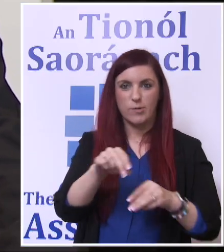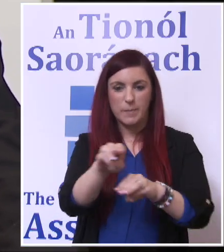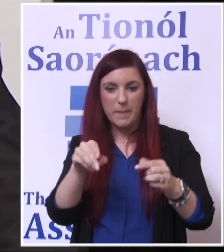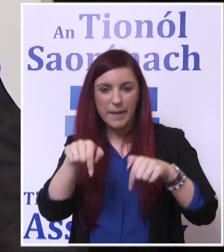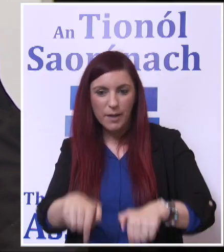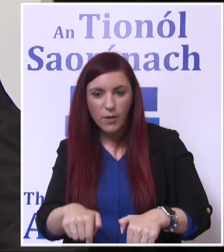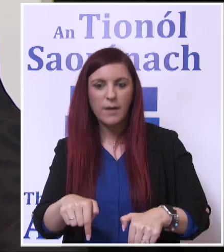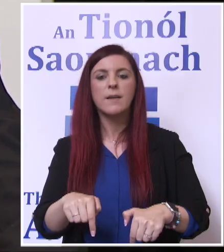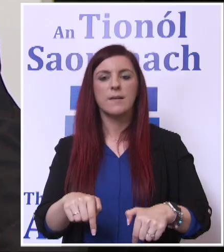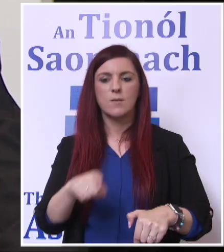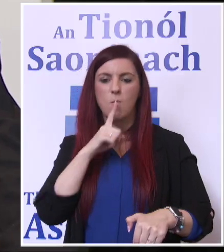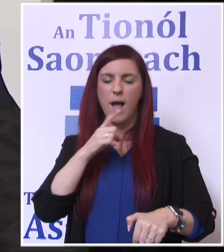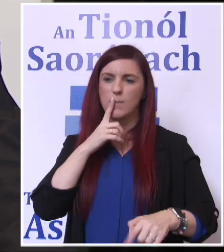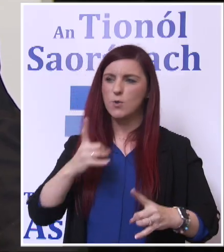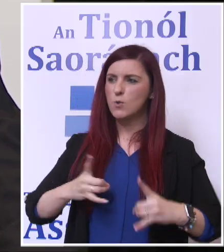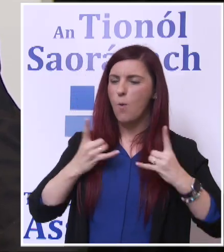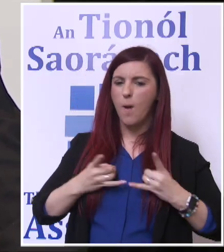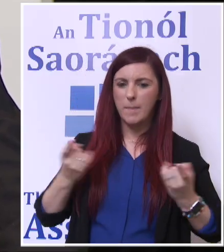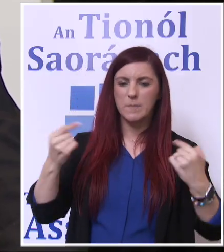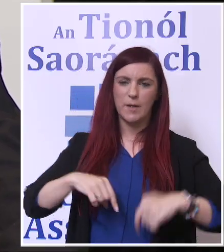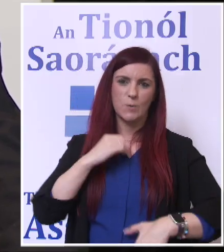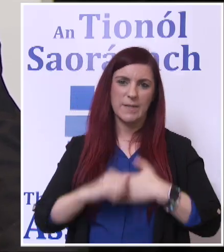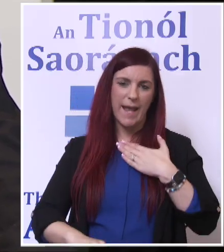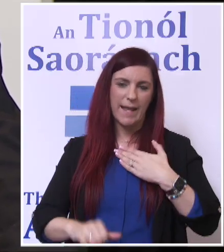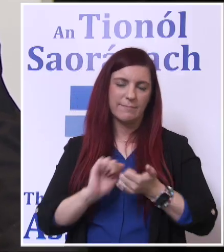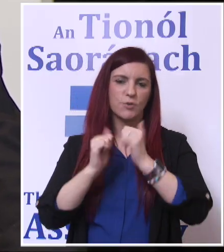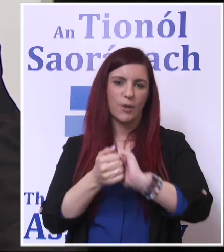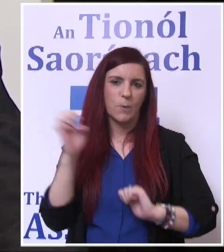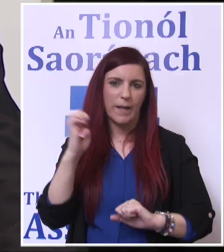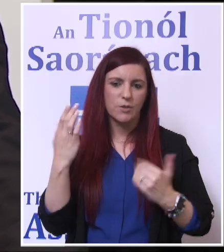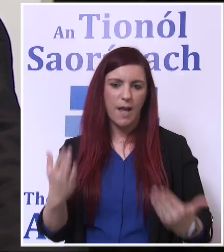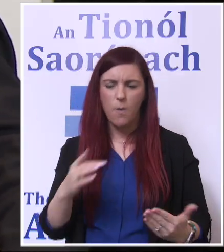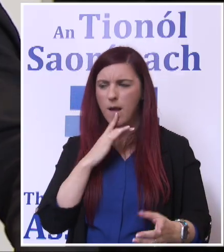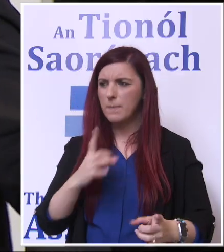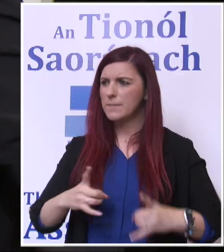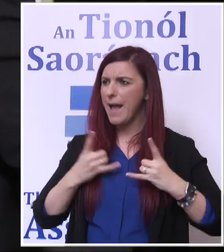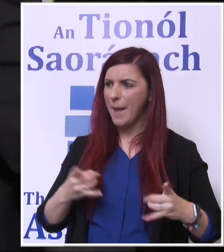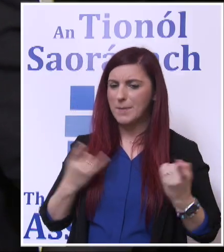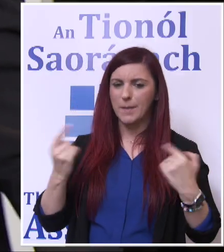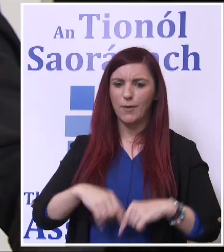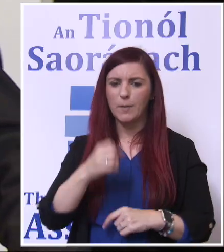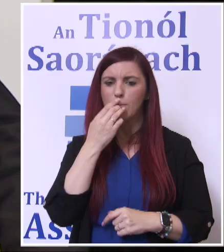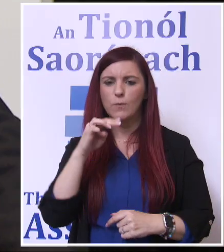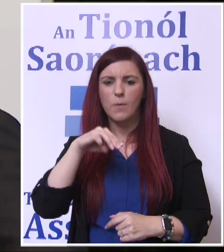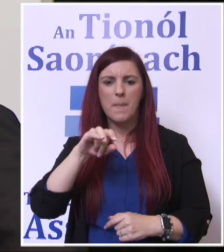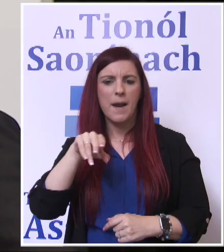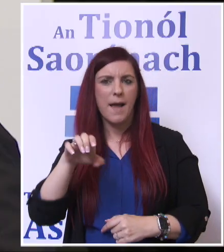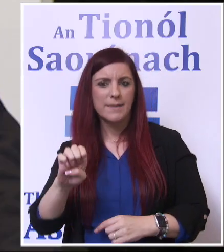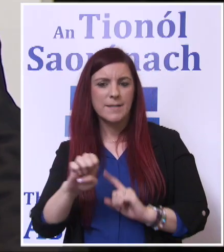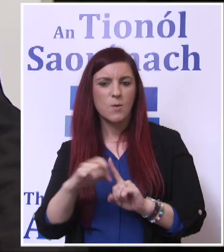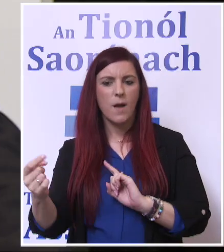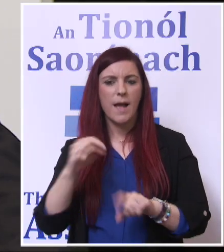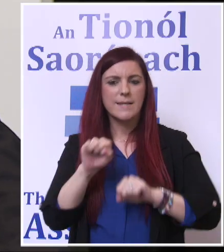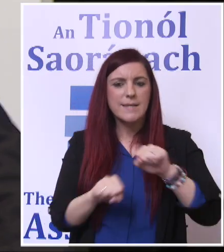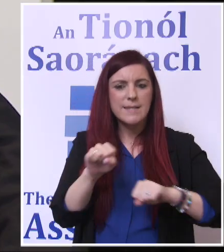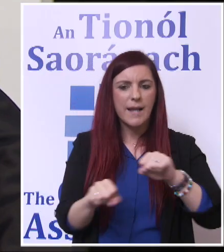tá riméid ar an bheith molachide in you. I'm delighted to be here today in beautiful Malahide. I came up, I cycled from Clondalkin this morning, got in